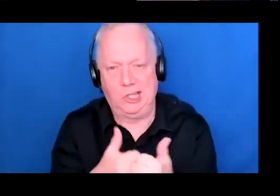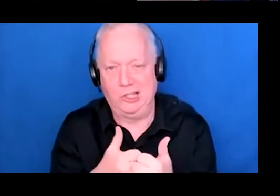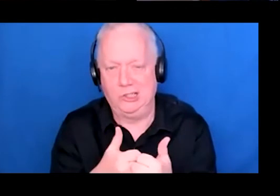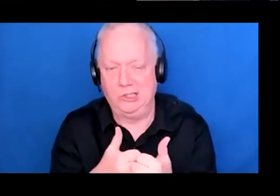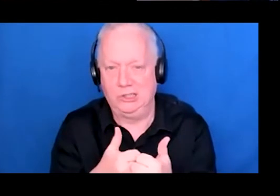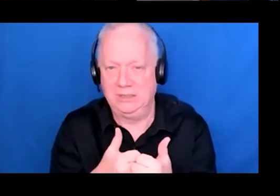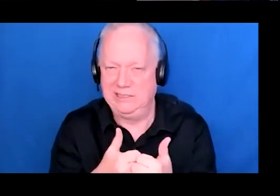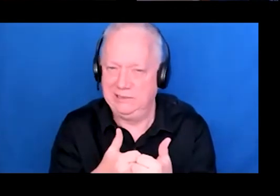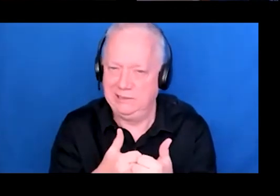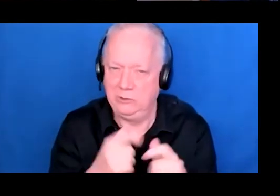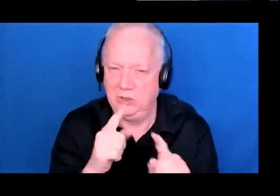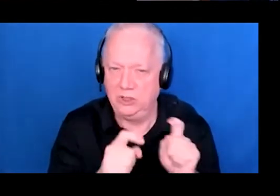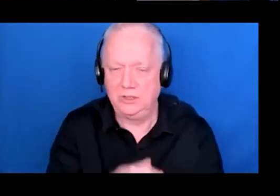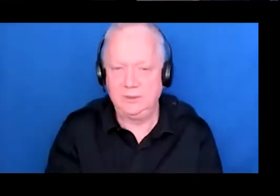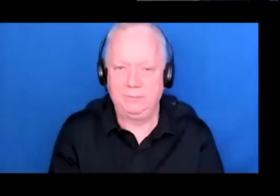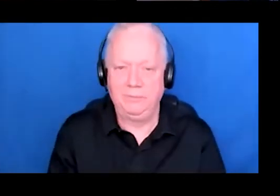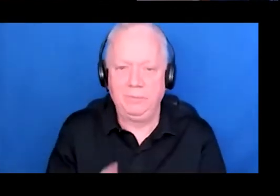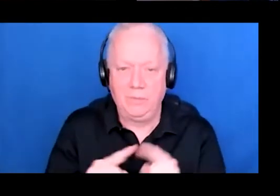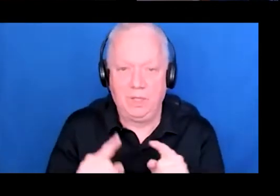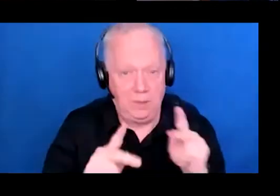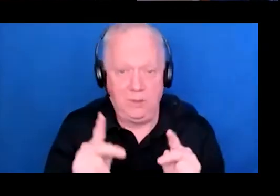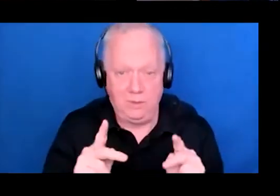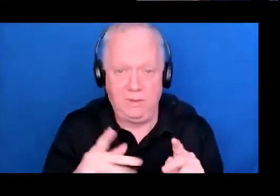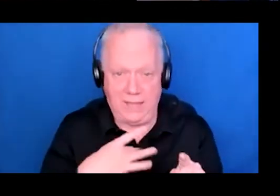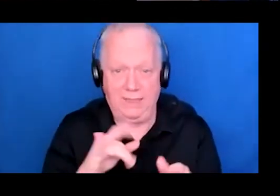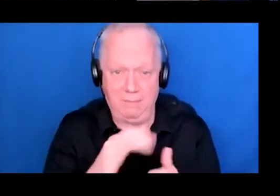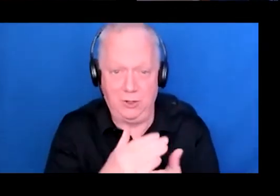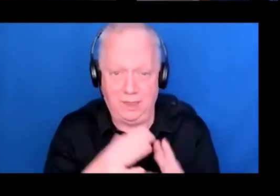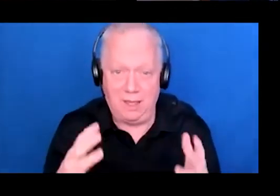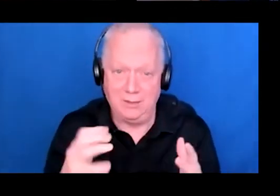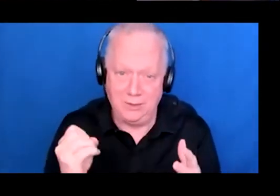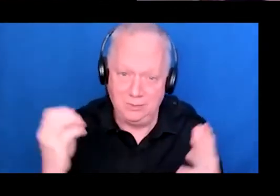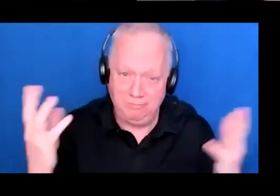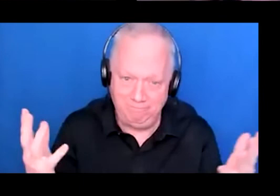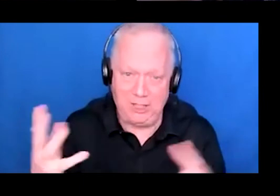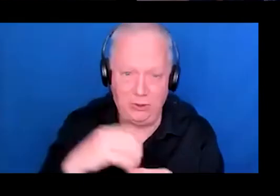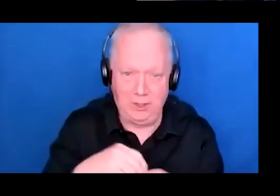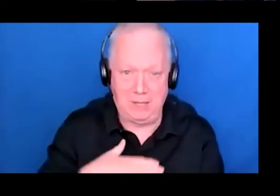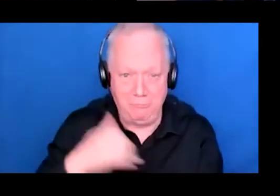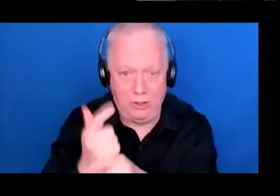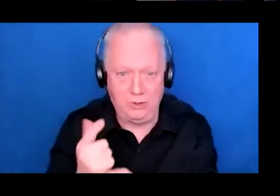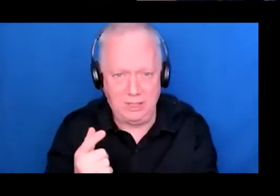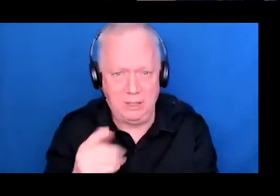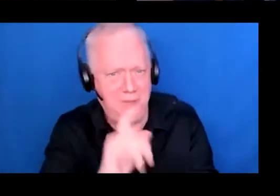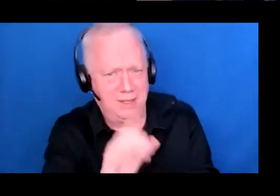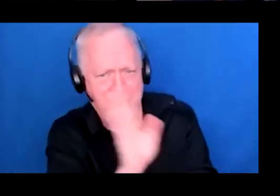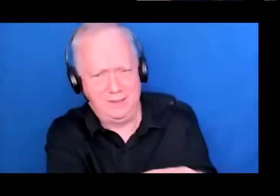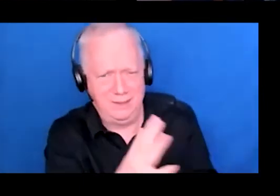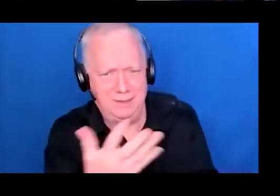kind of questioned. But people liked that part a lot. So, you know, including like my brother, he's like, Bill, you know,